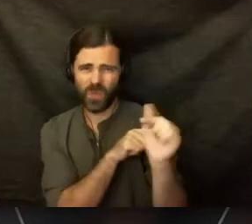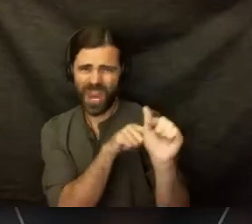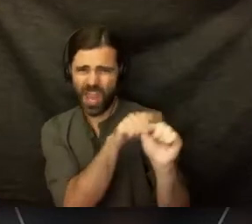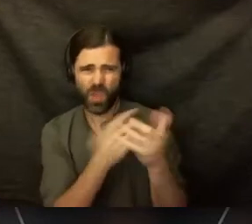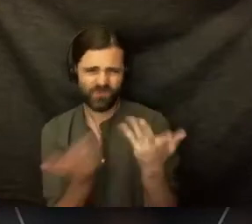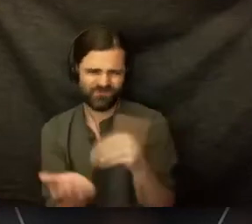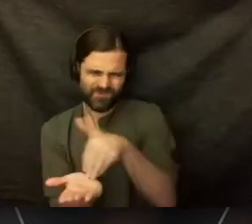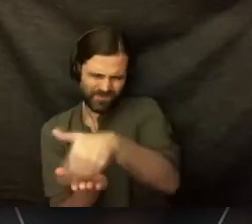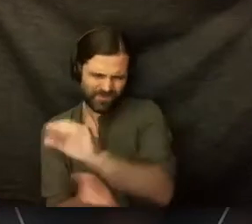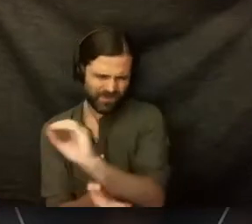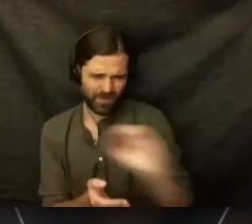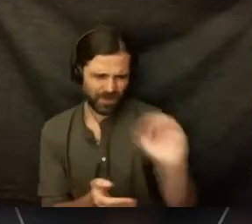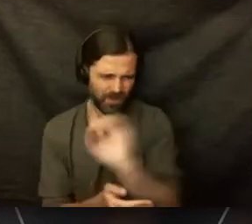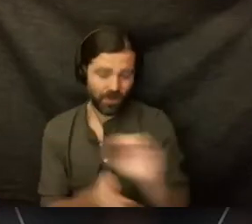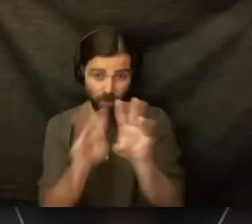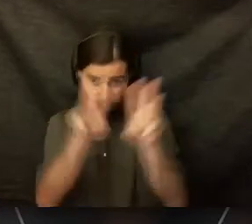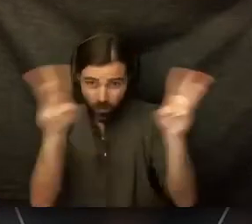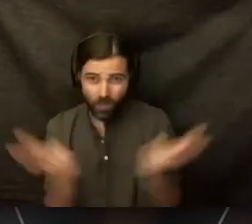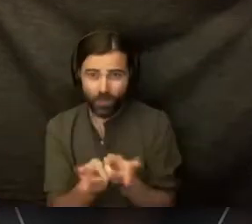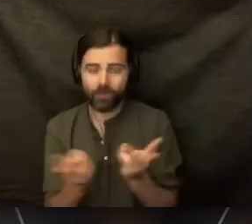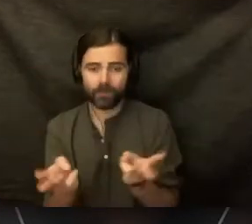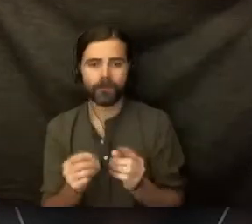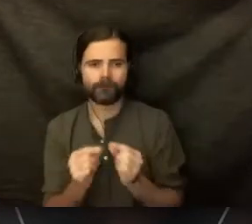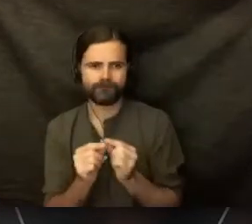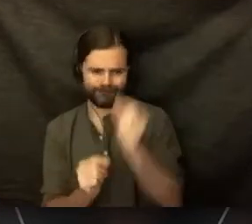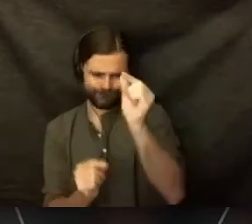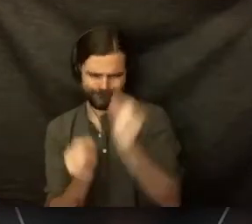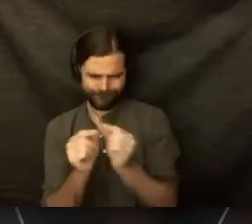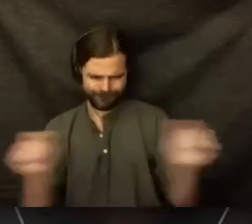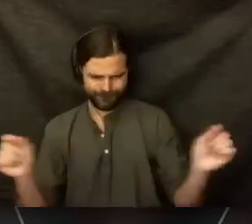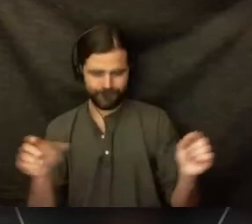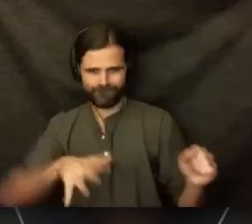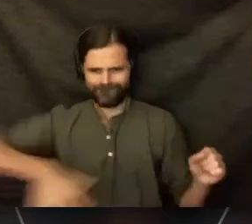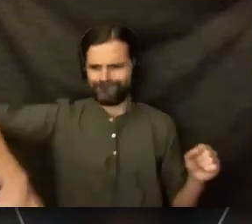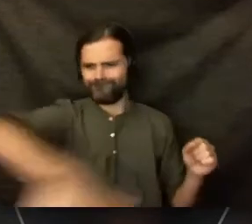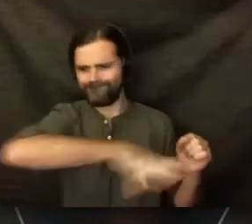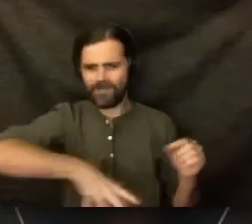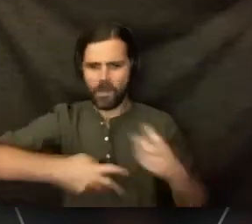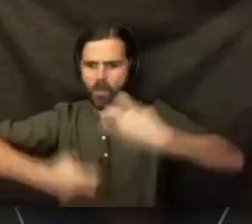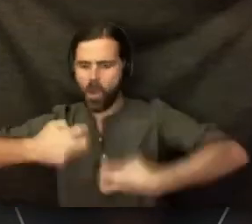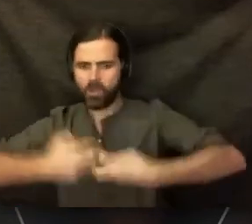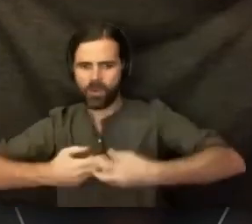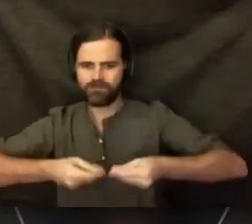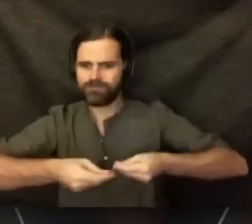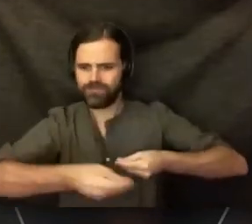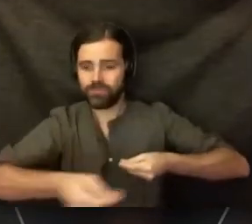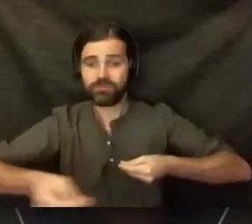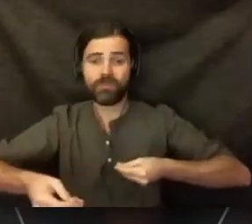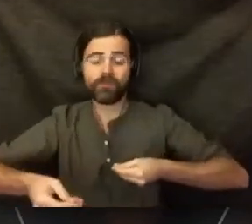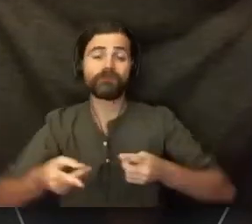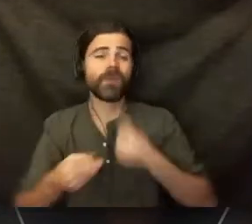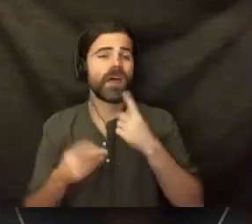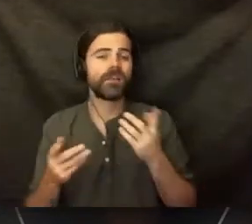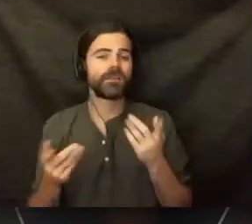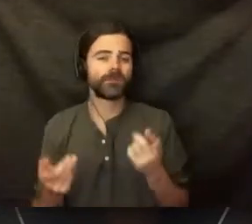currently is nowhere near the right size and scale to deal with the challenges that we talk about. And it will need to be at the right nature of financing. We